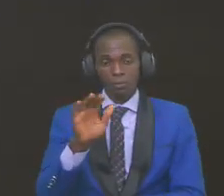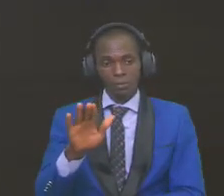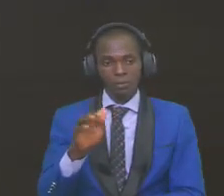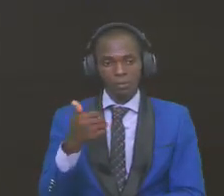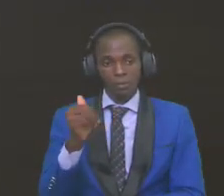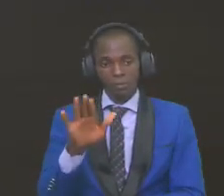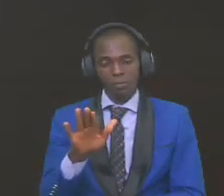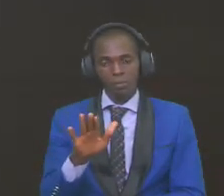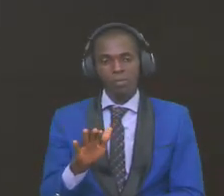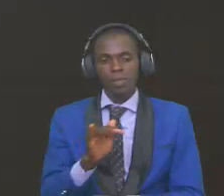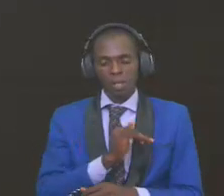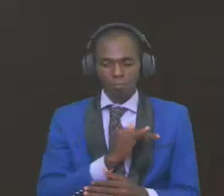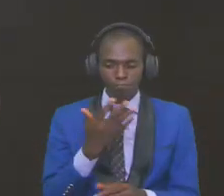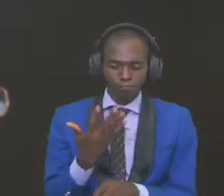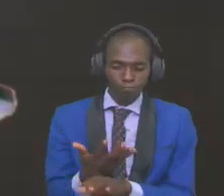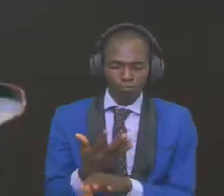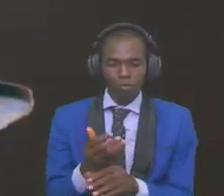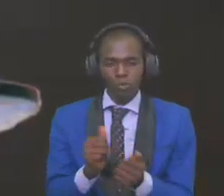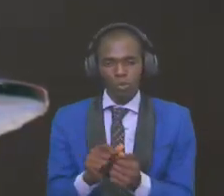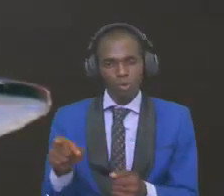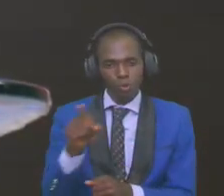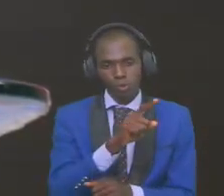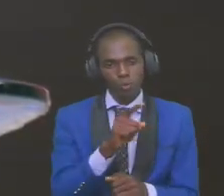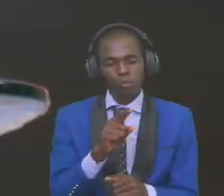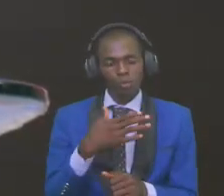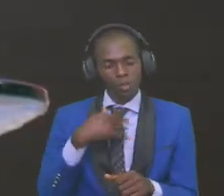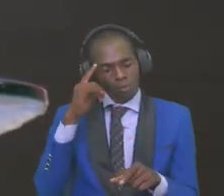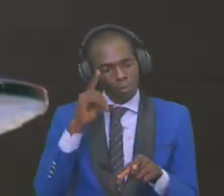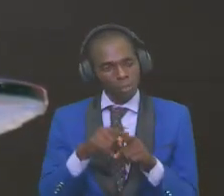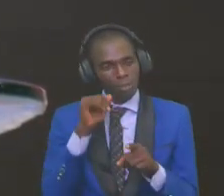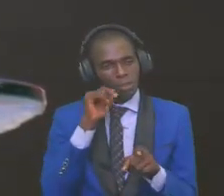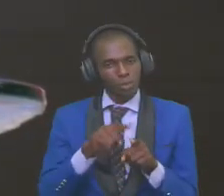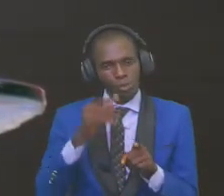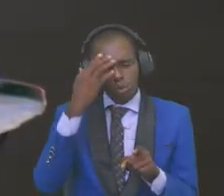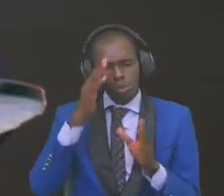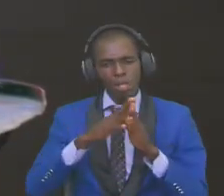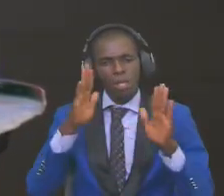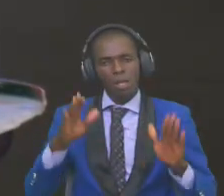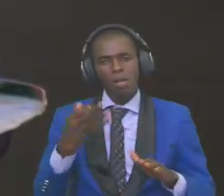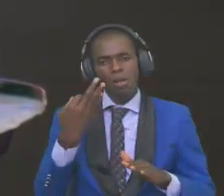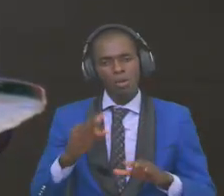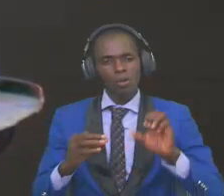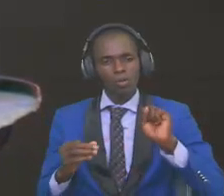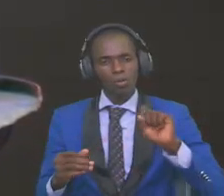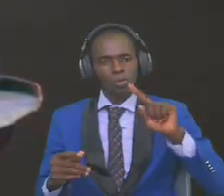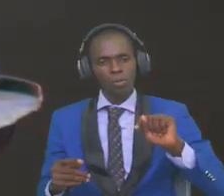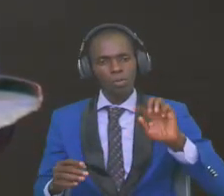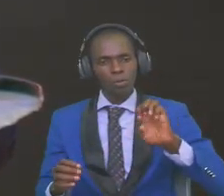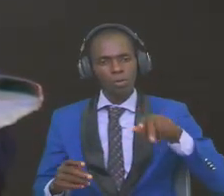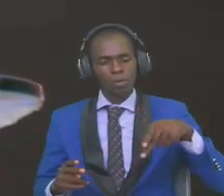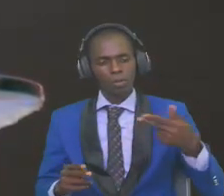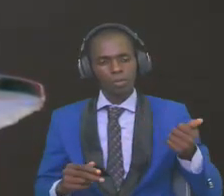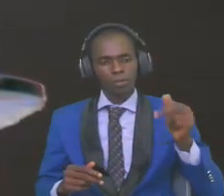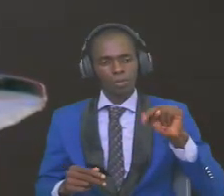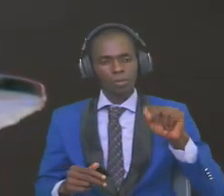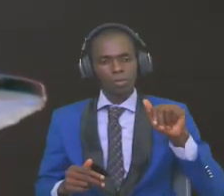beseech you, I plead with you, brethren, you know the house of Stephanas, that it is the first fruits